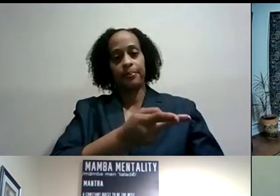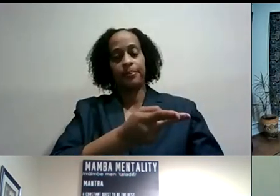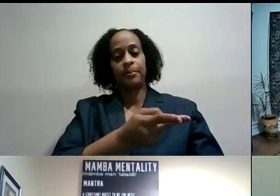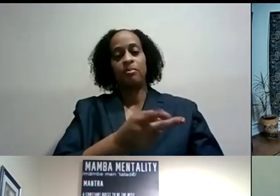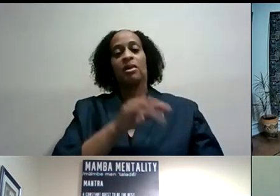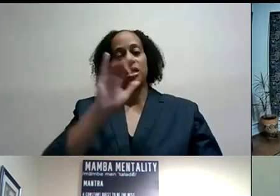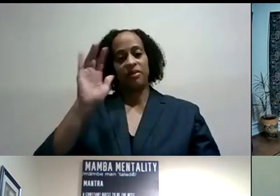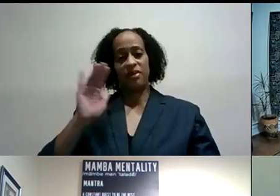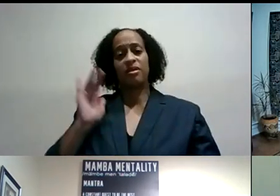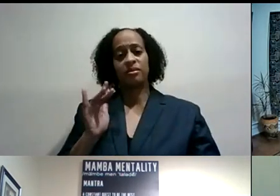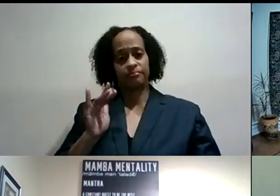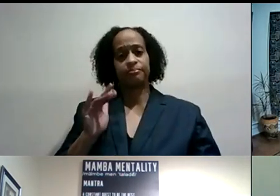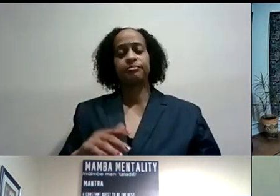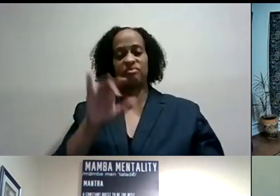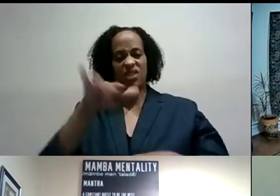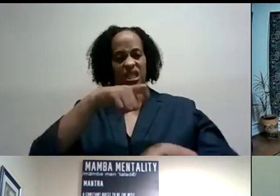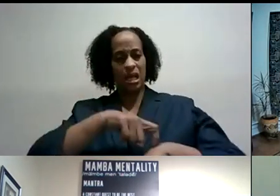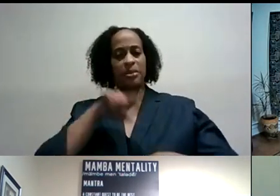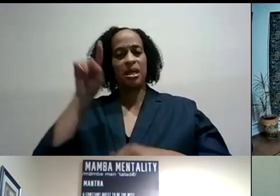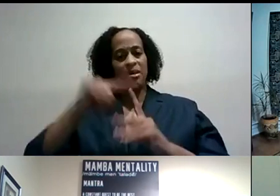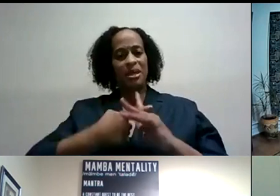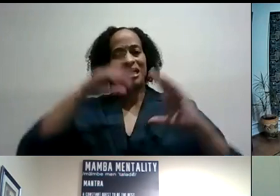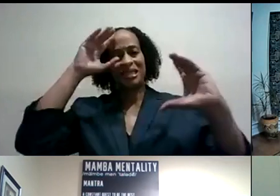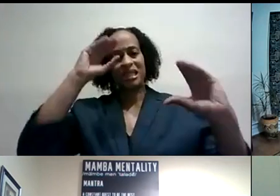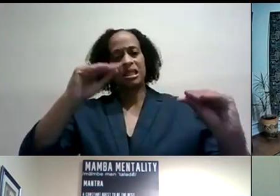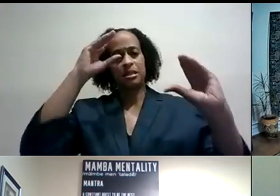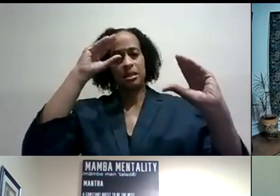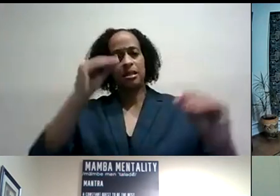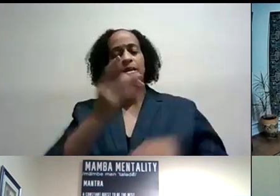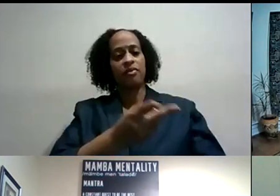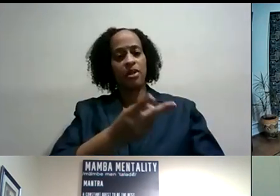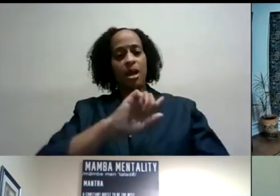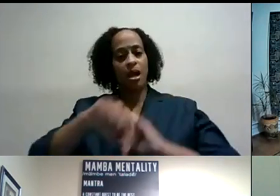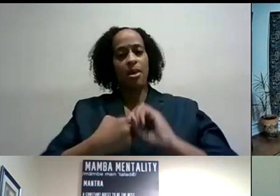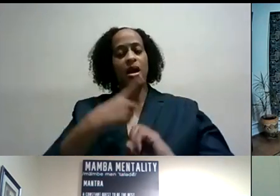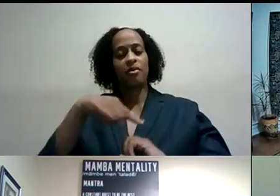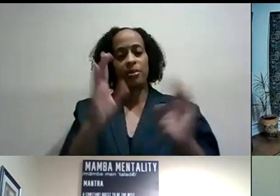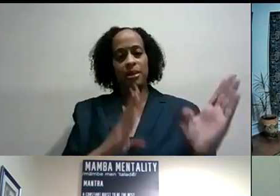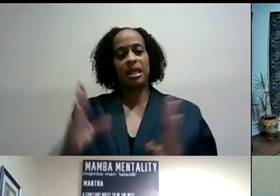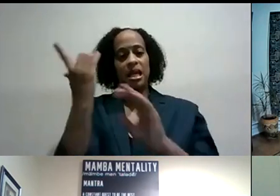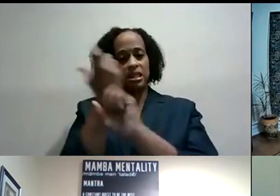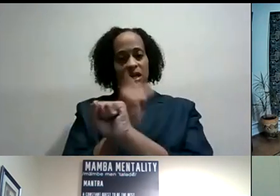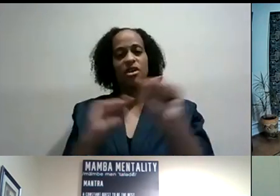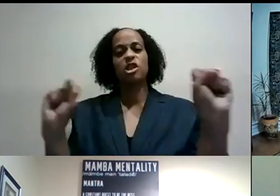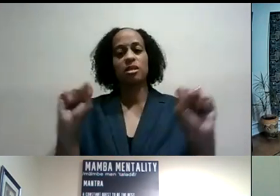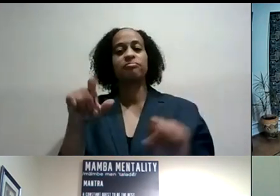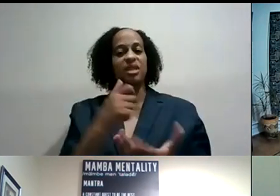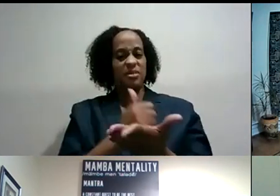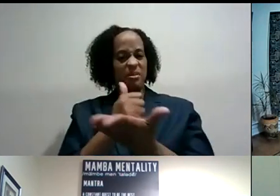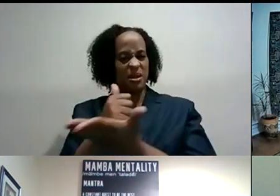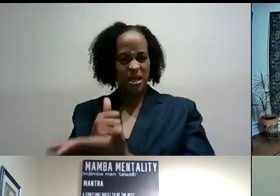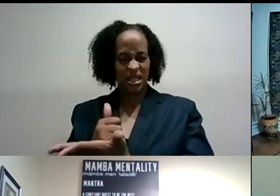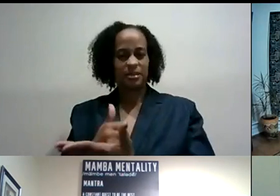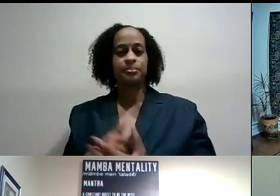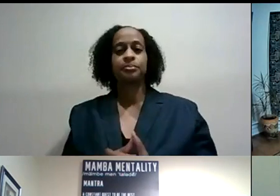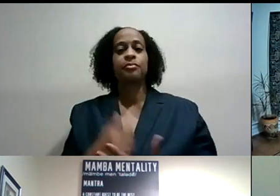that time. He began to teach them about the plan of salvation. Amen. So, the blood.